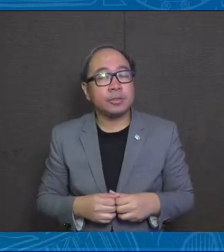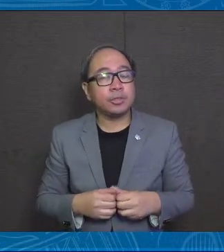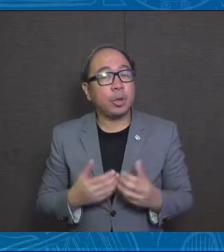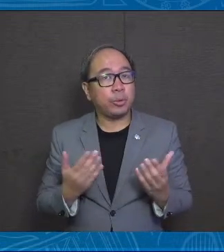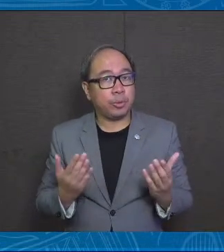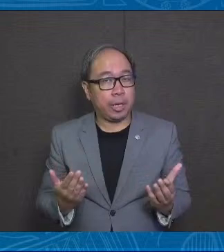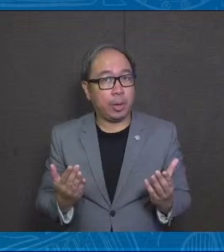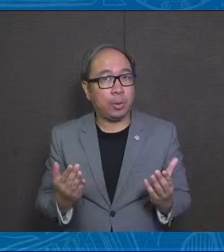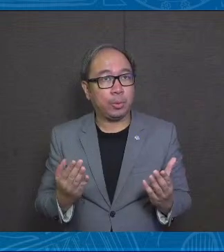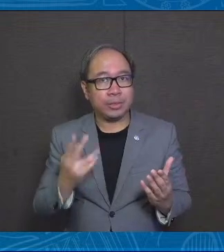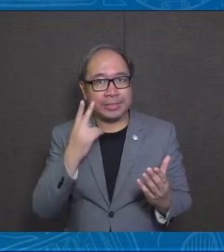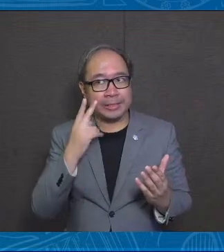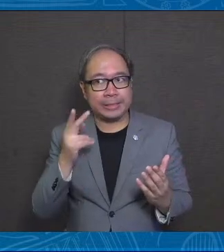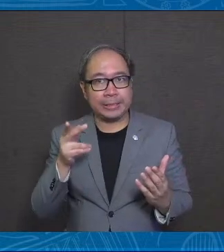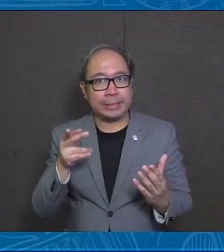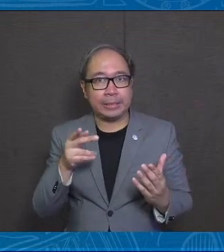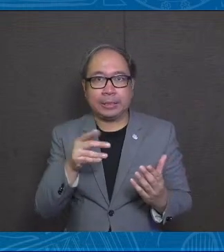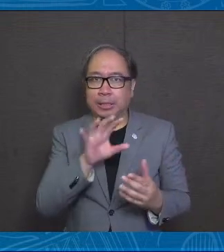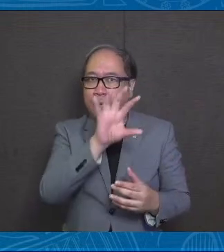incredibly high in our region.